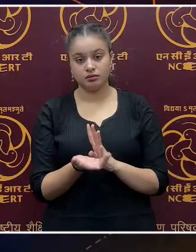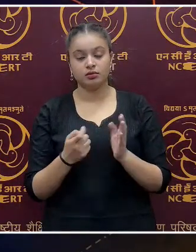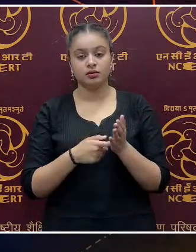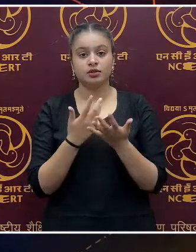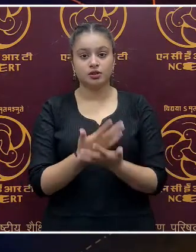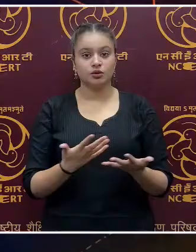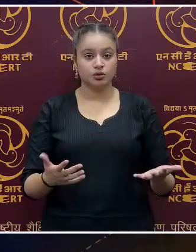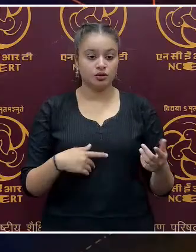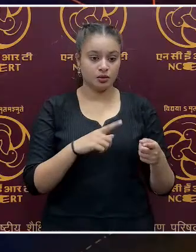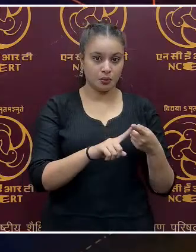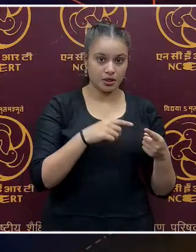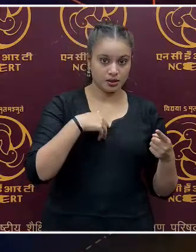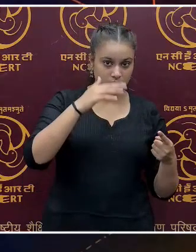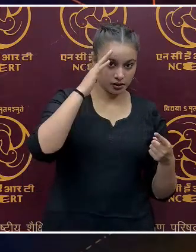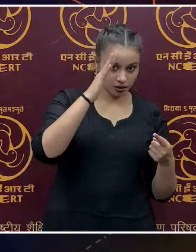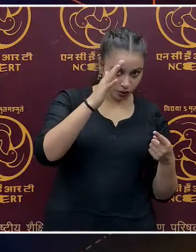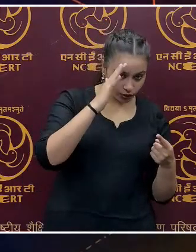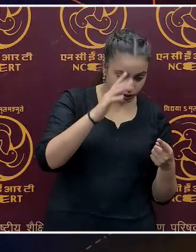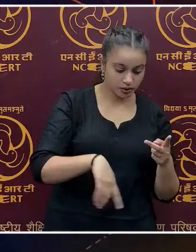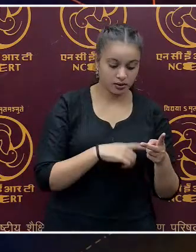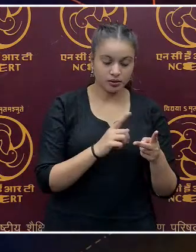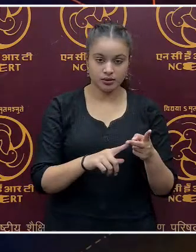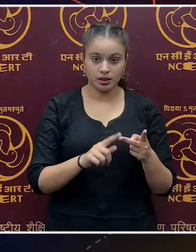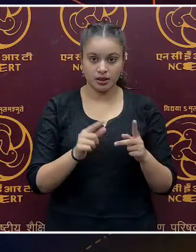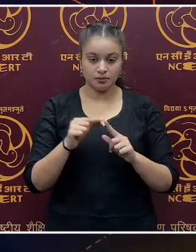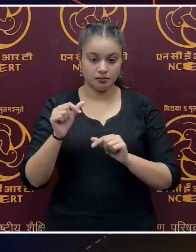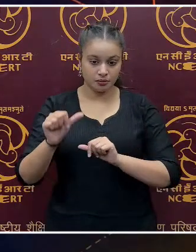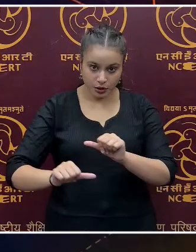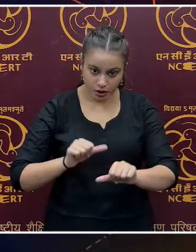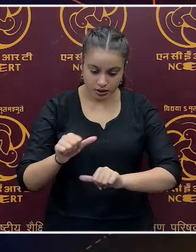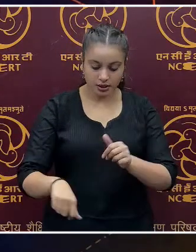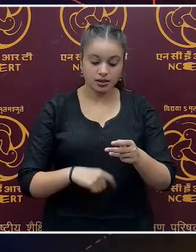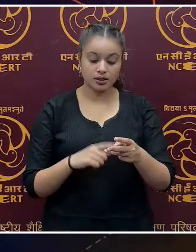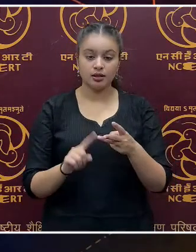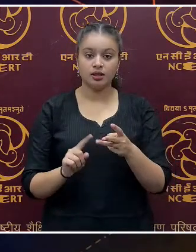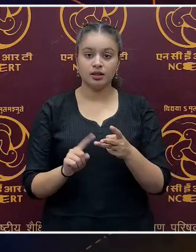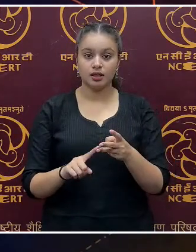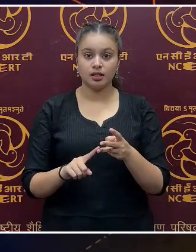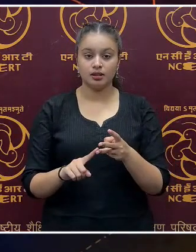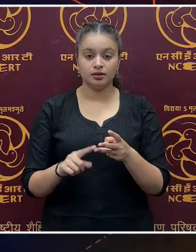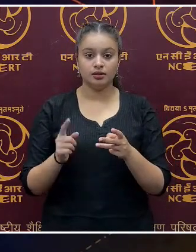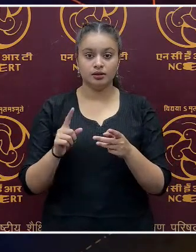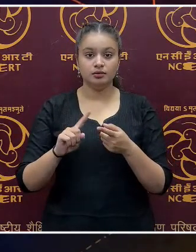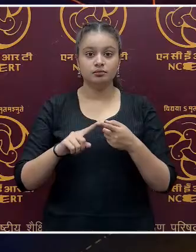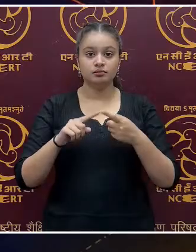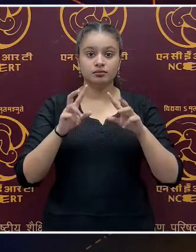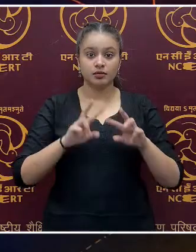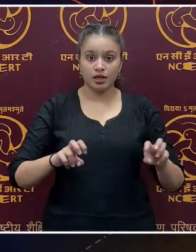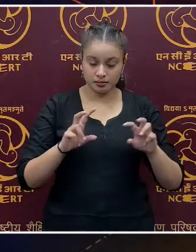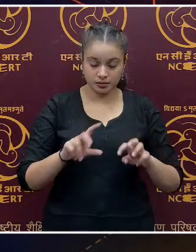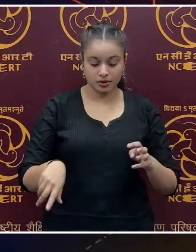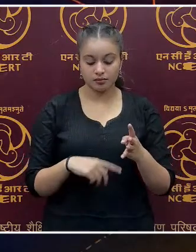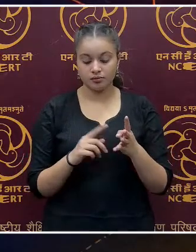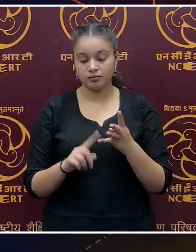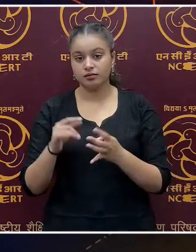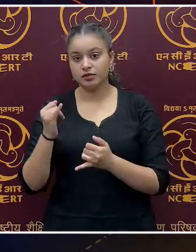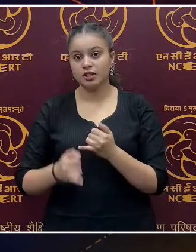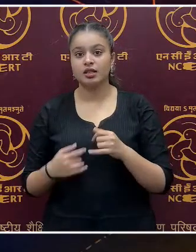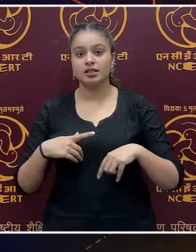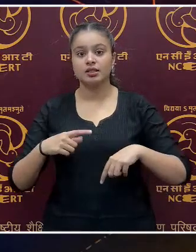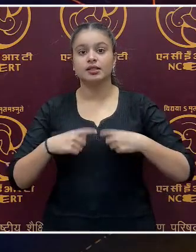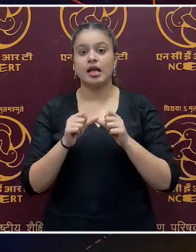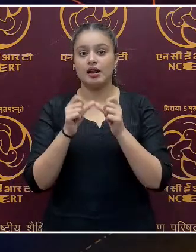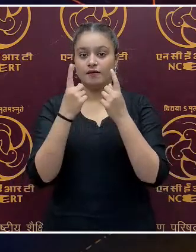is theory, second one is procedure, third one is simulation, and last one is the self